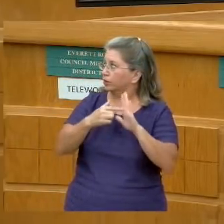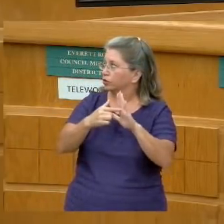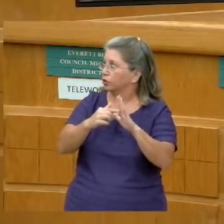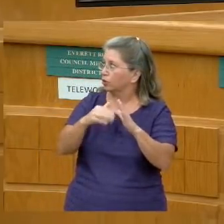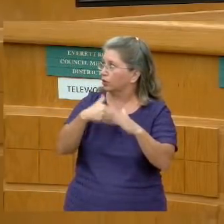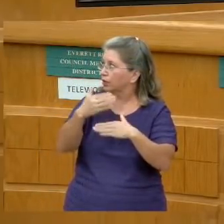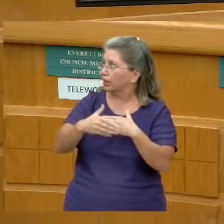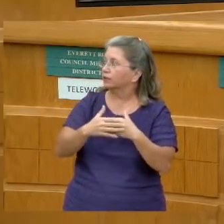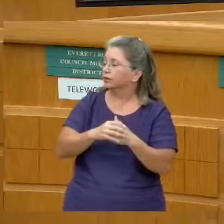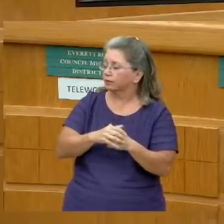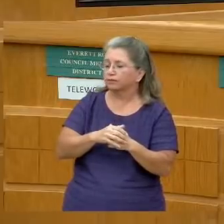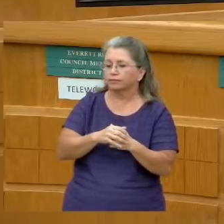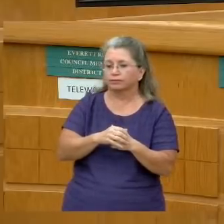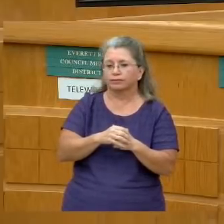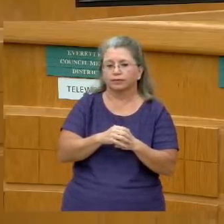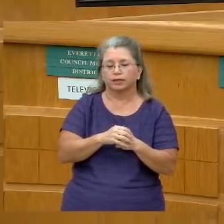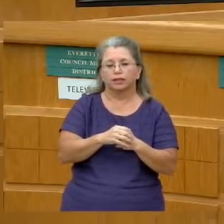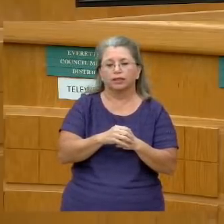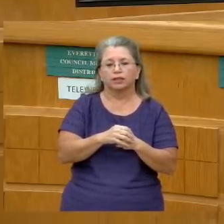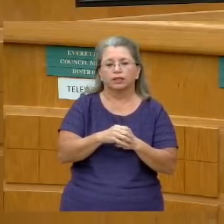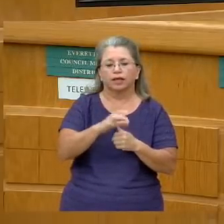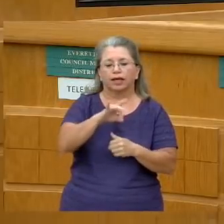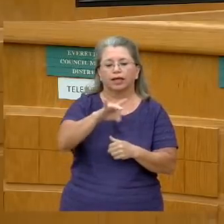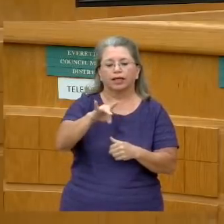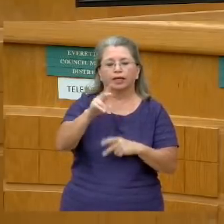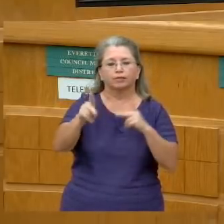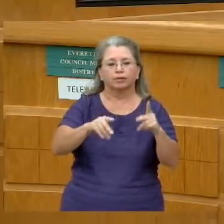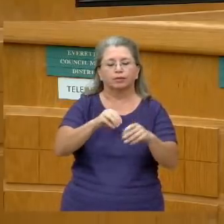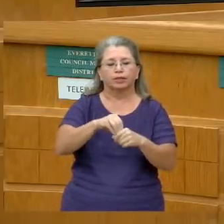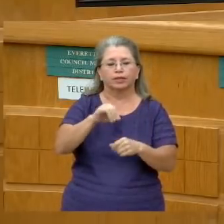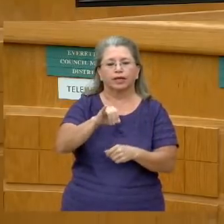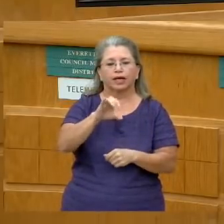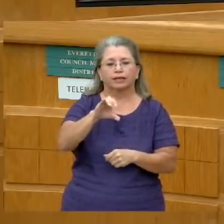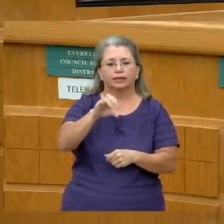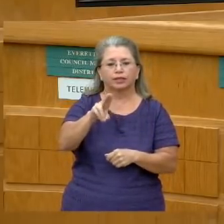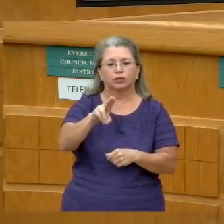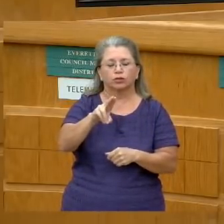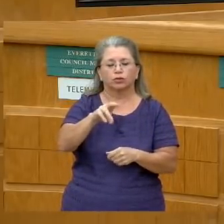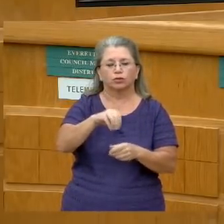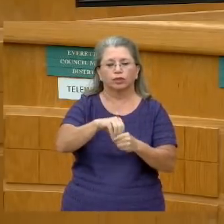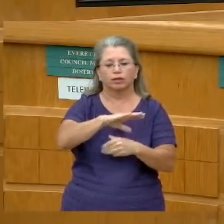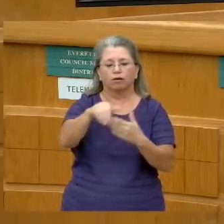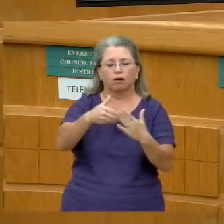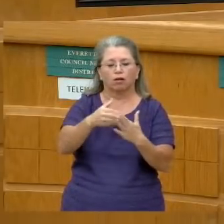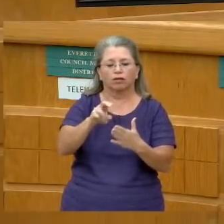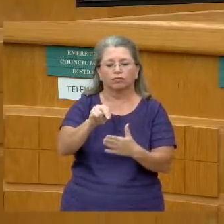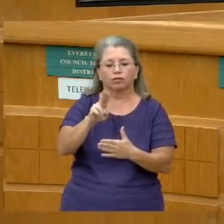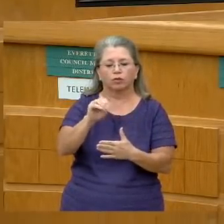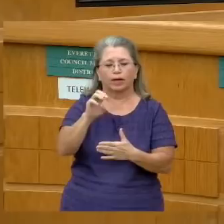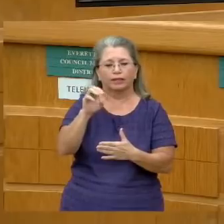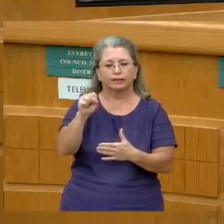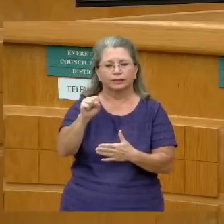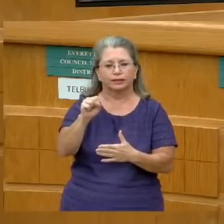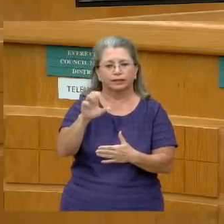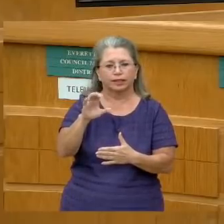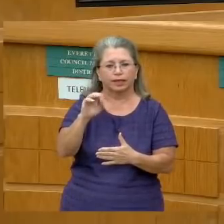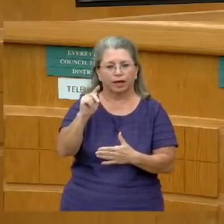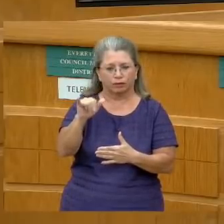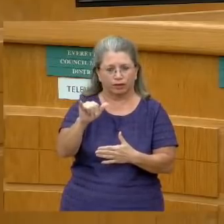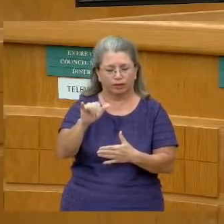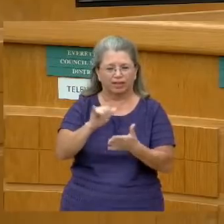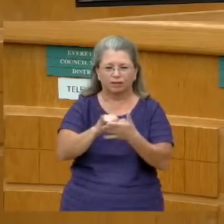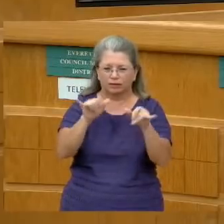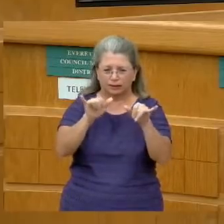There we go. So 88 people in ICU across Nueces County. And that was the same number